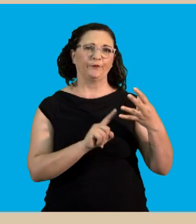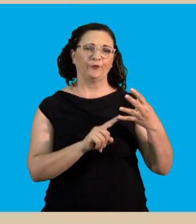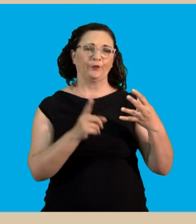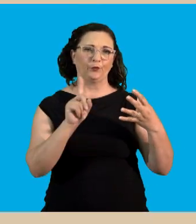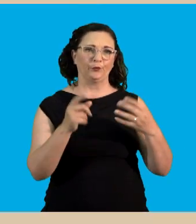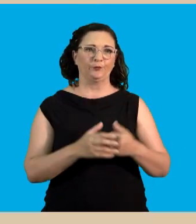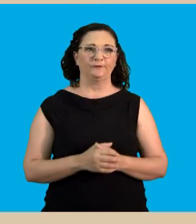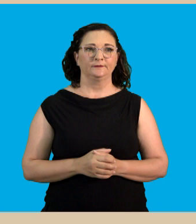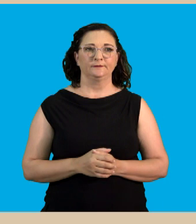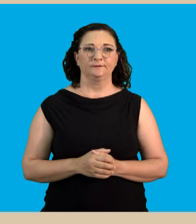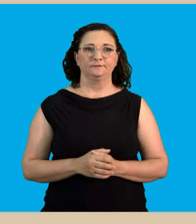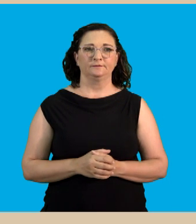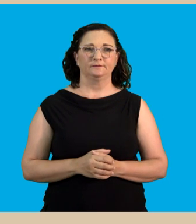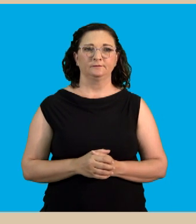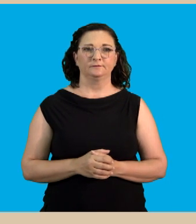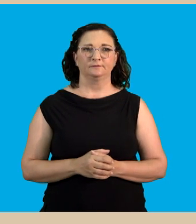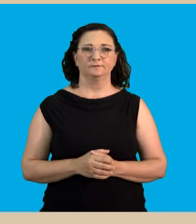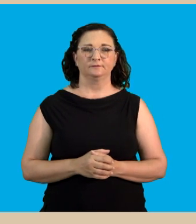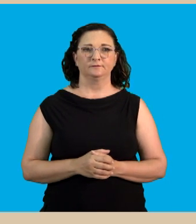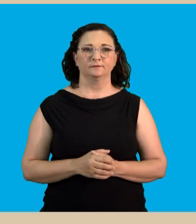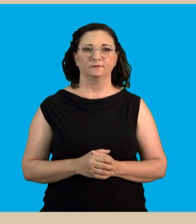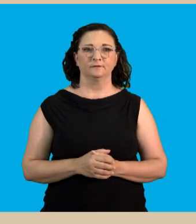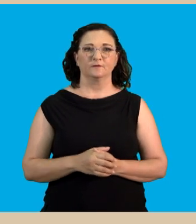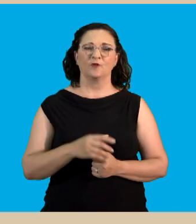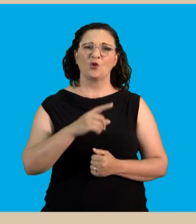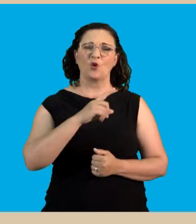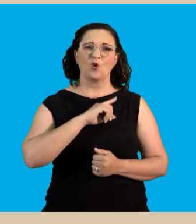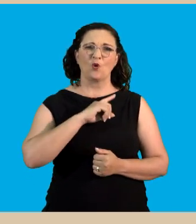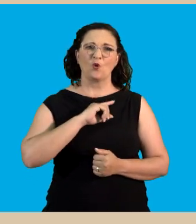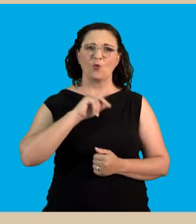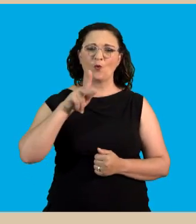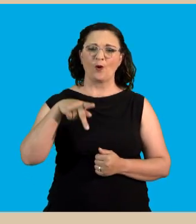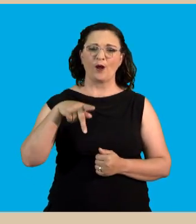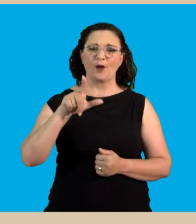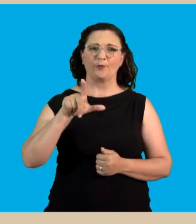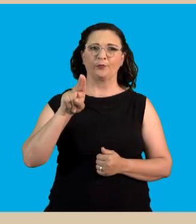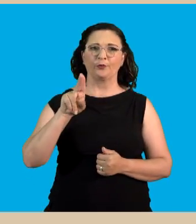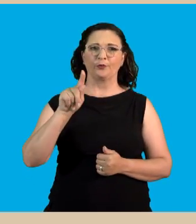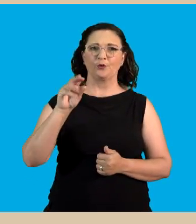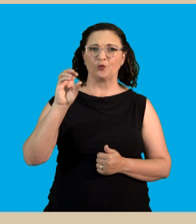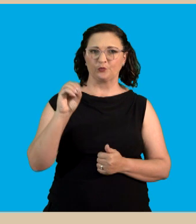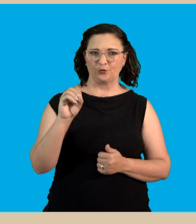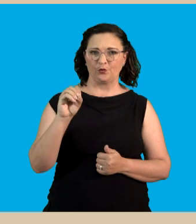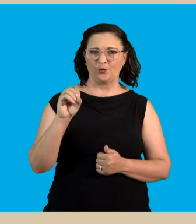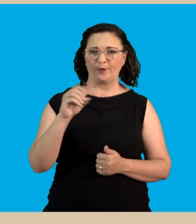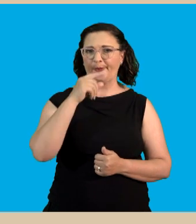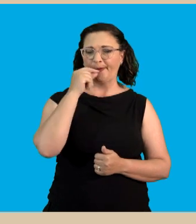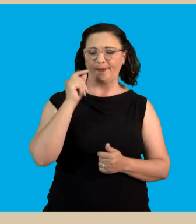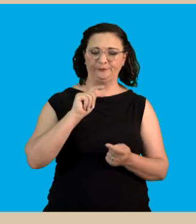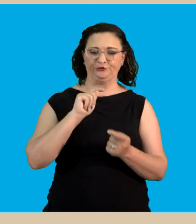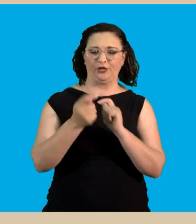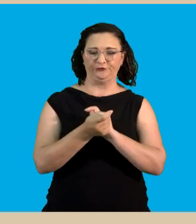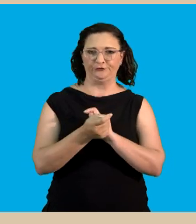saying to us? It says, explain why Pluto was reclassified as a dwarf